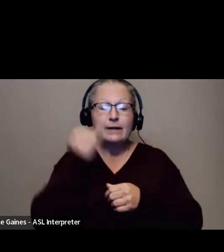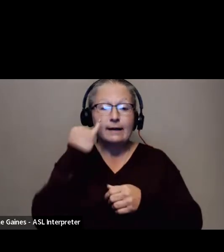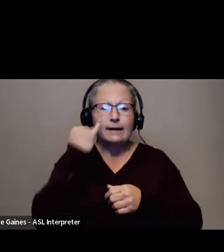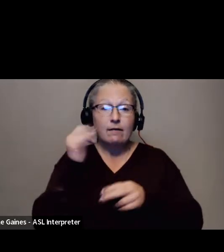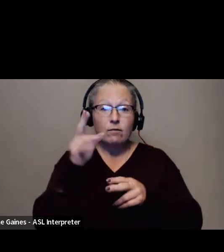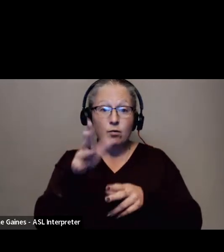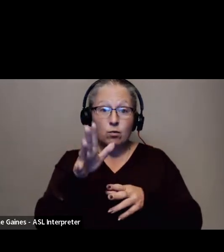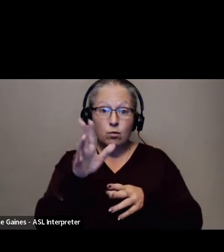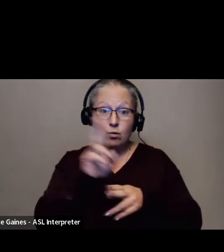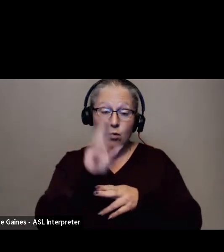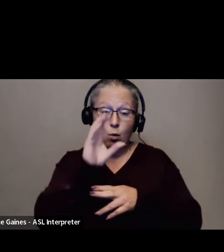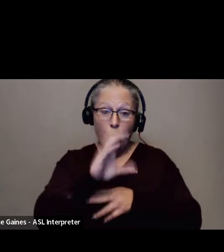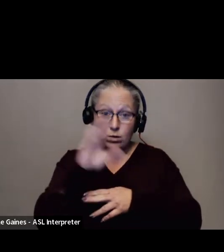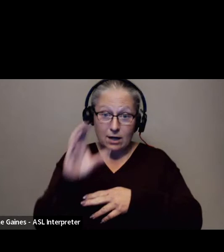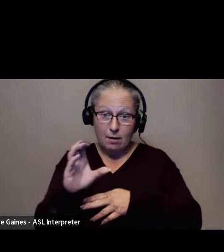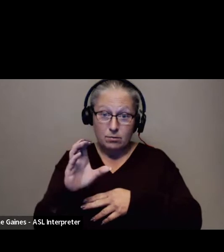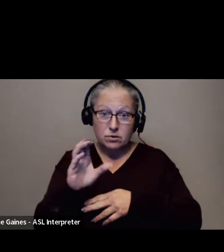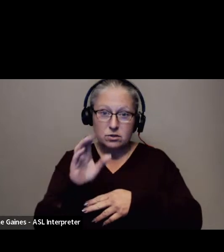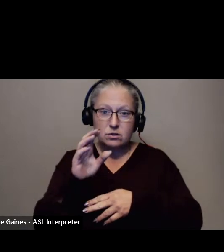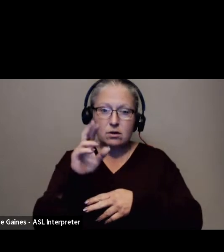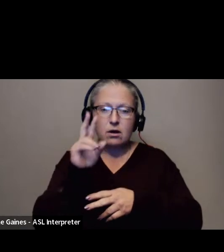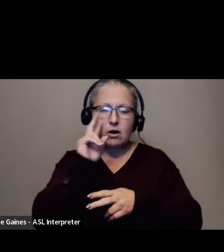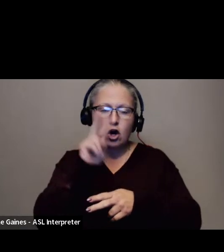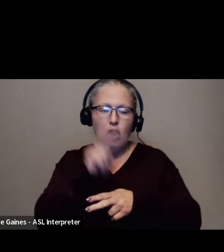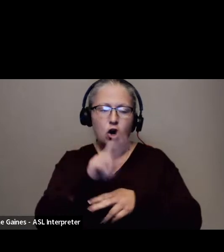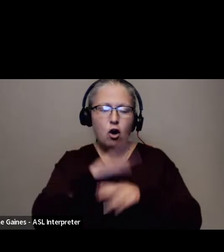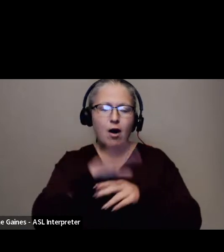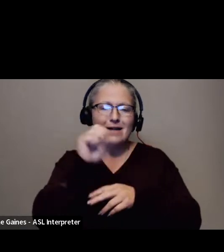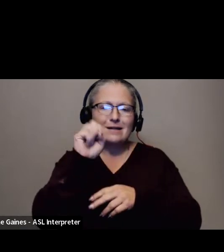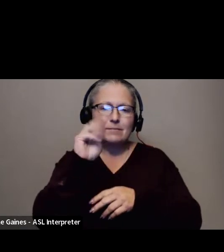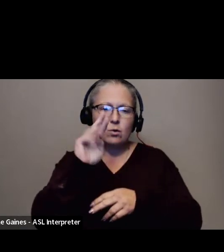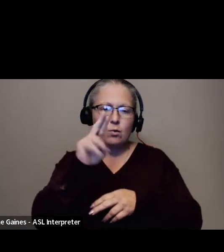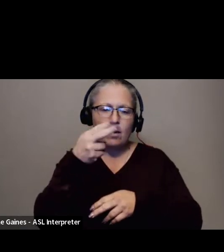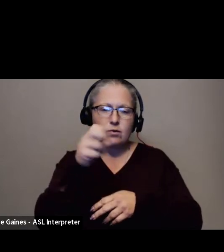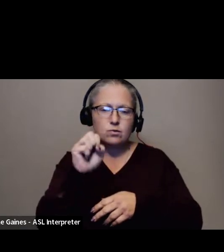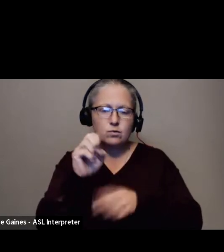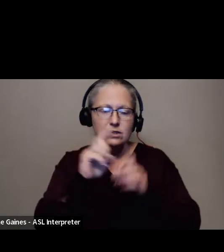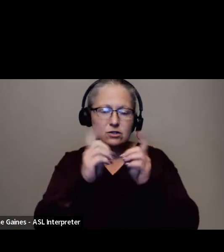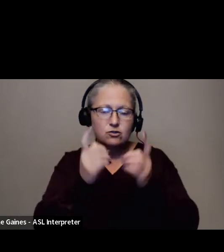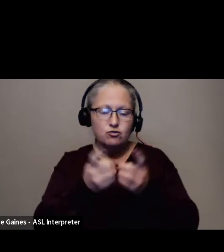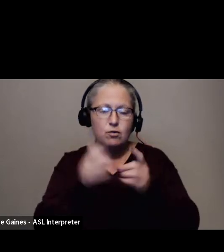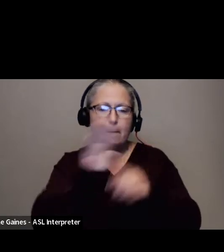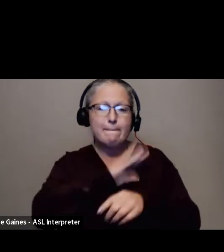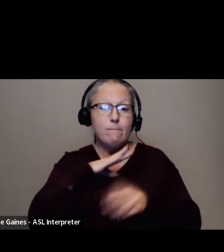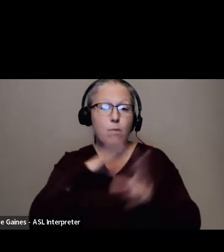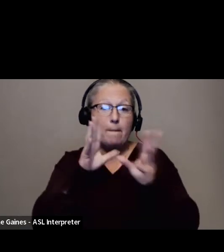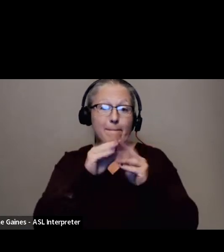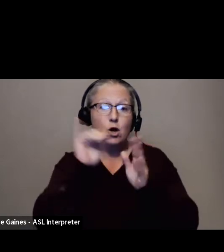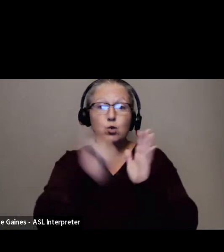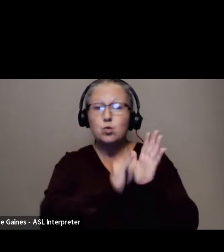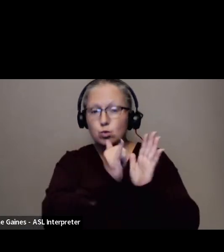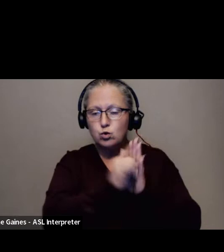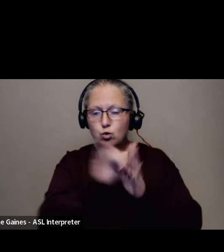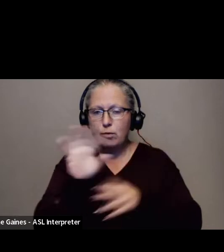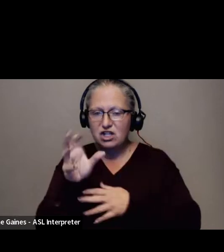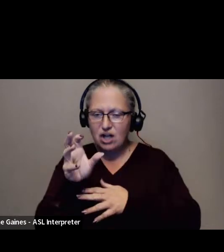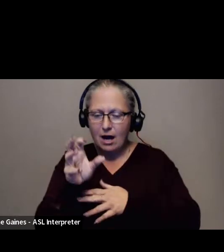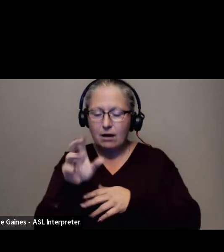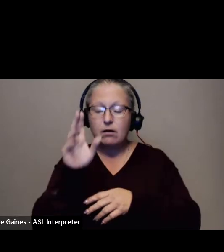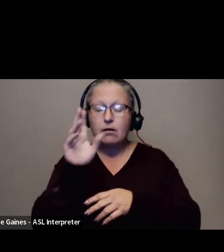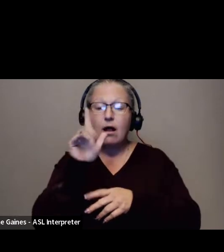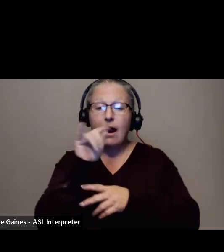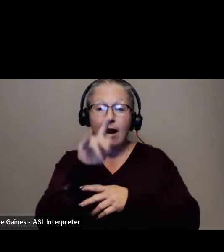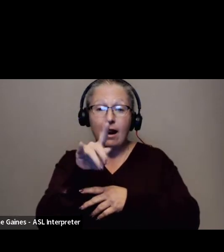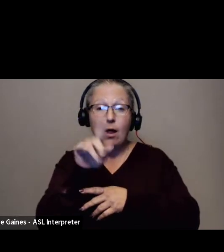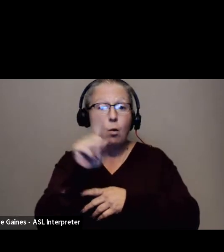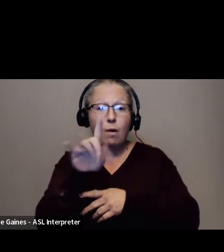to view closed captions for this meeting, please view the meeting on the San Mateo Union High School District's board meeting YouTube channel. This link to the YouTube channel